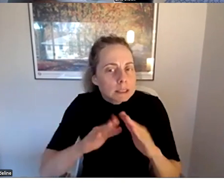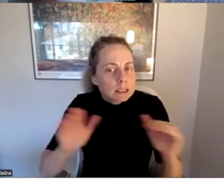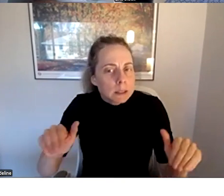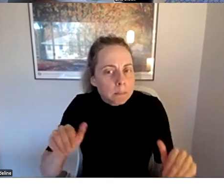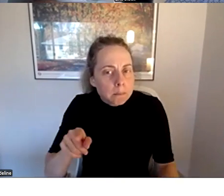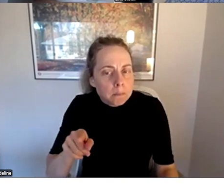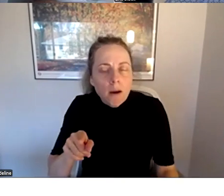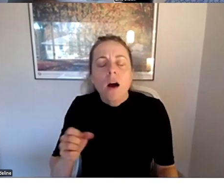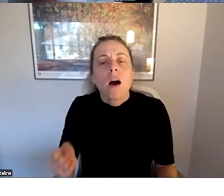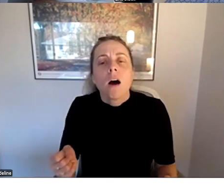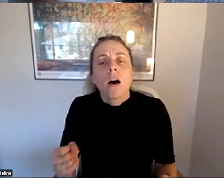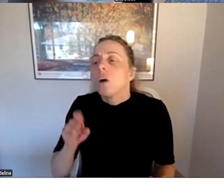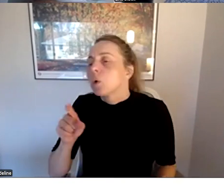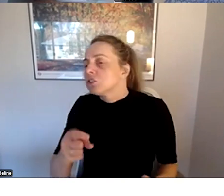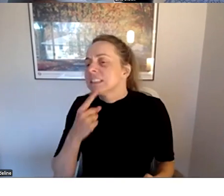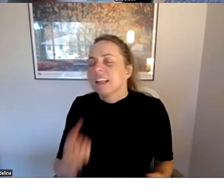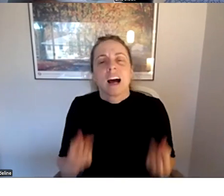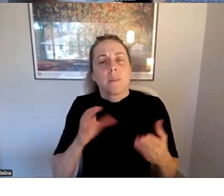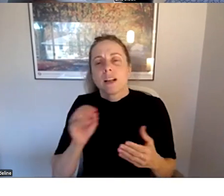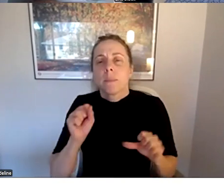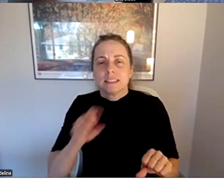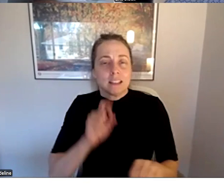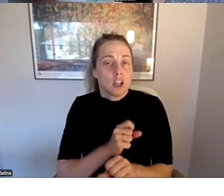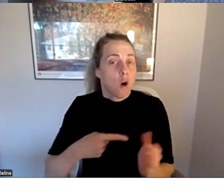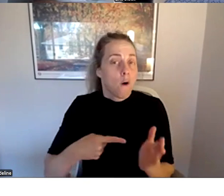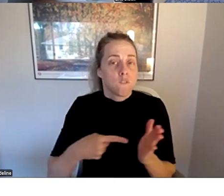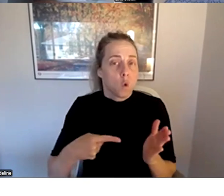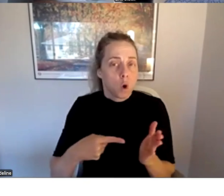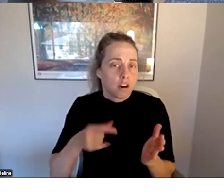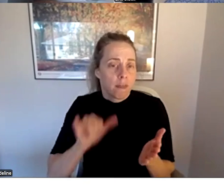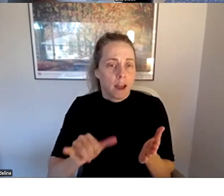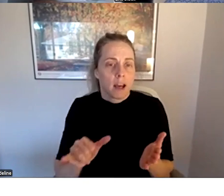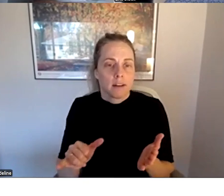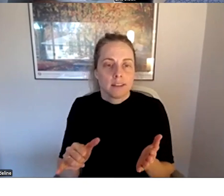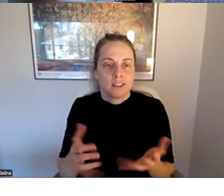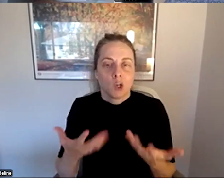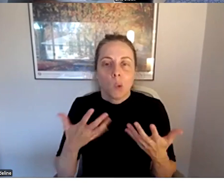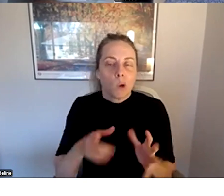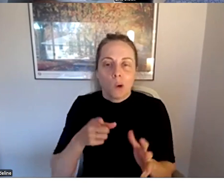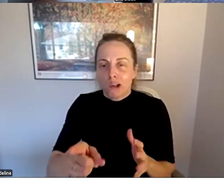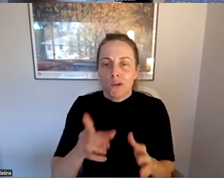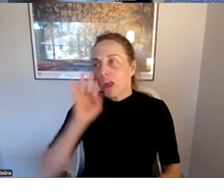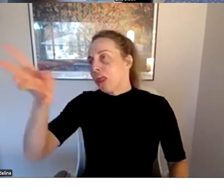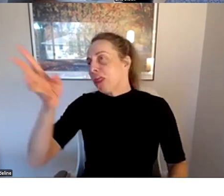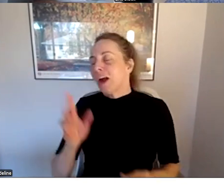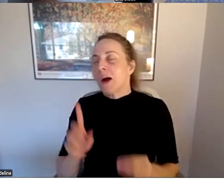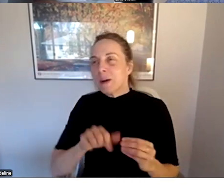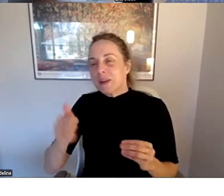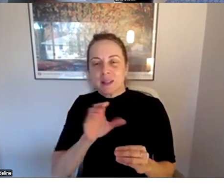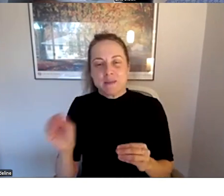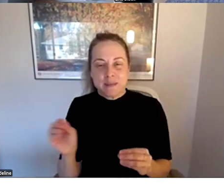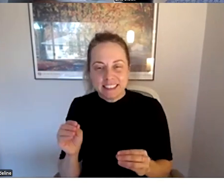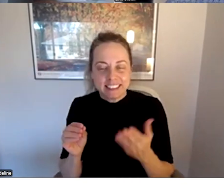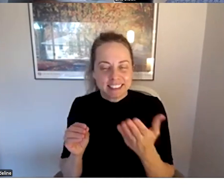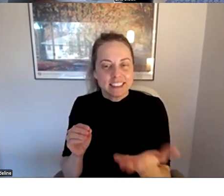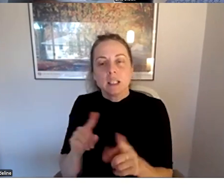many companies can realistically afford that? But let me rephrase that, because we don't want you to speculate on behalf of all the other companies out there. But